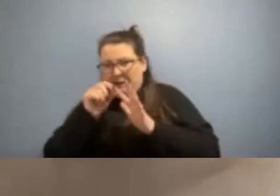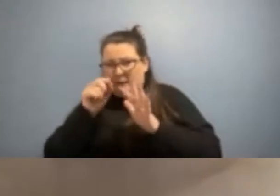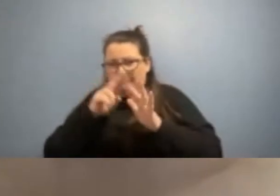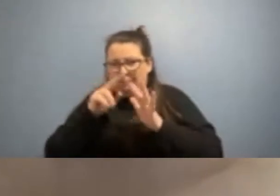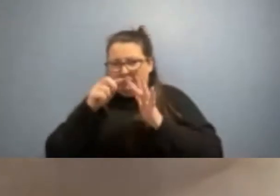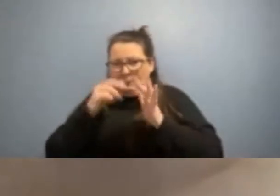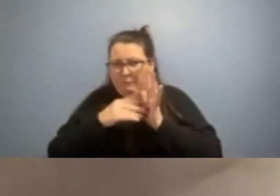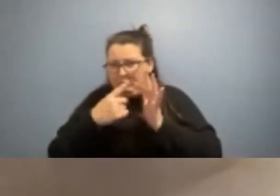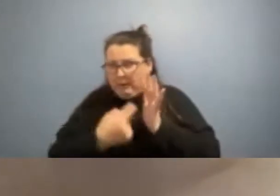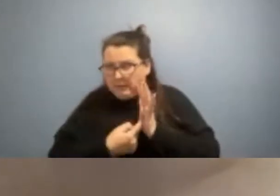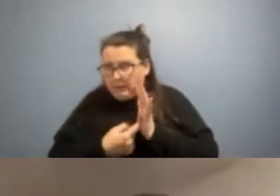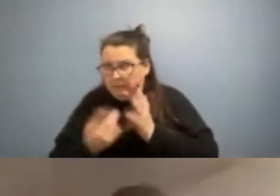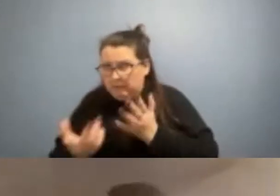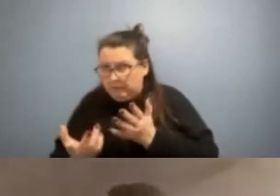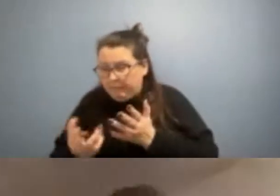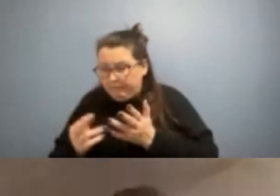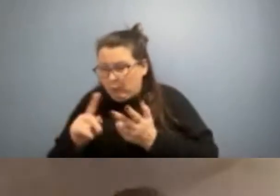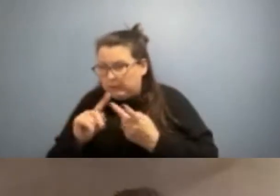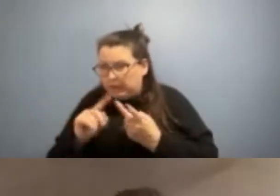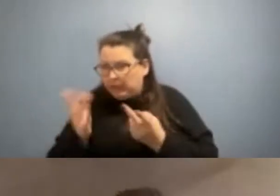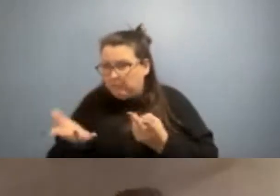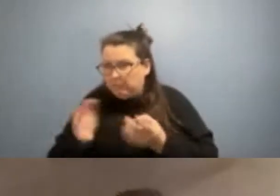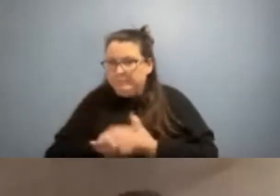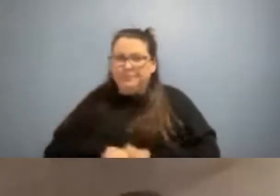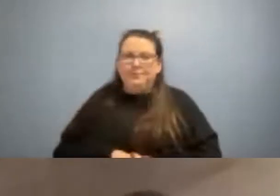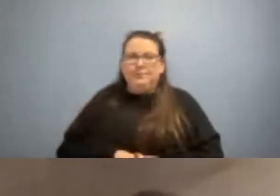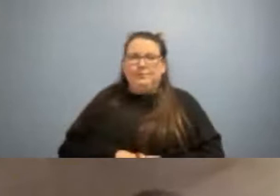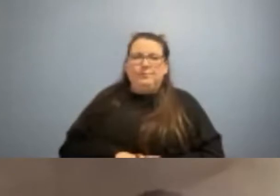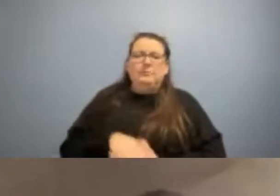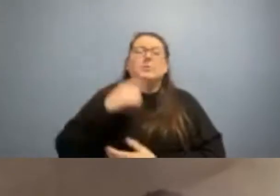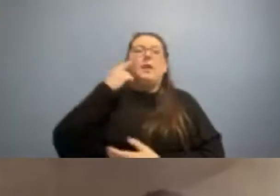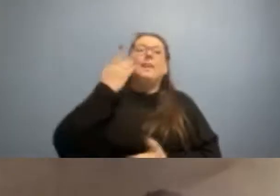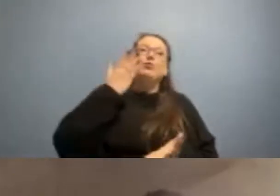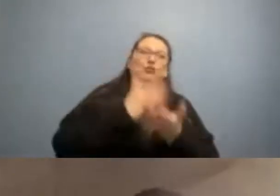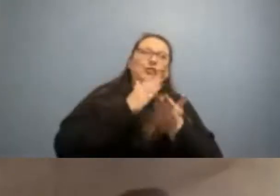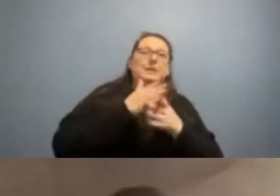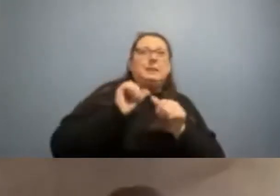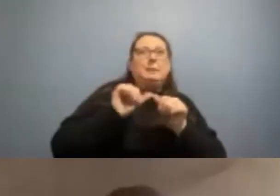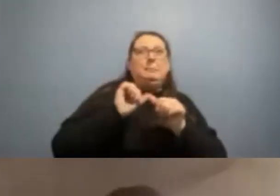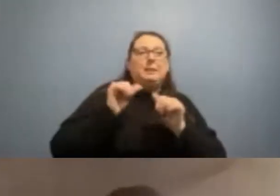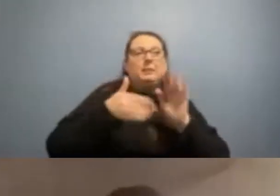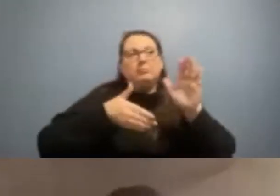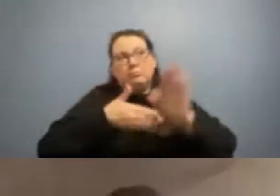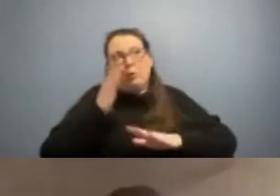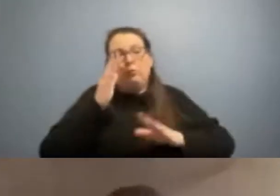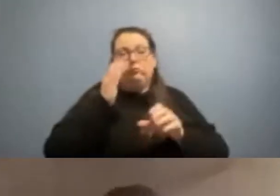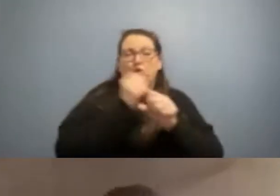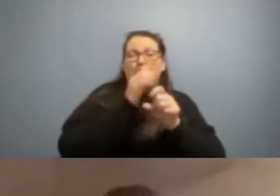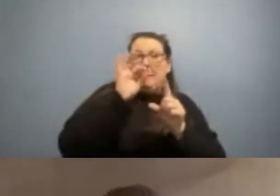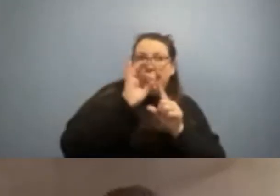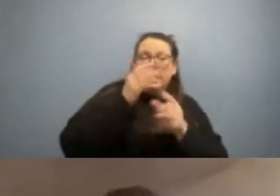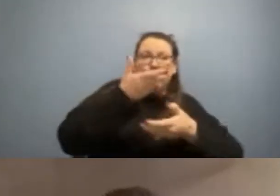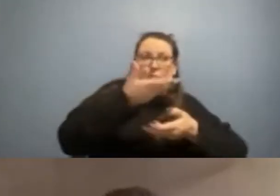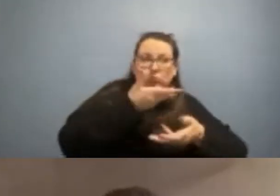that person's question. I think you need to consult your GP and I think get their advice. And with the help of